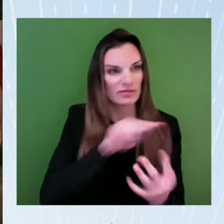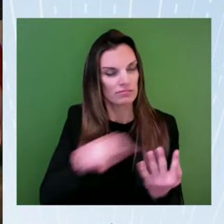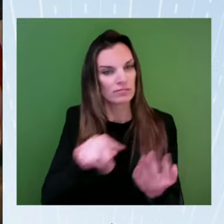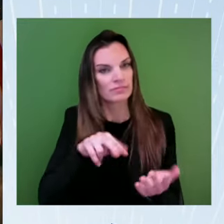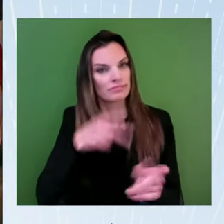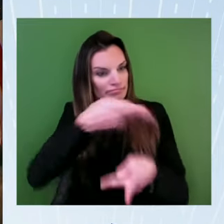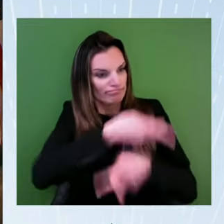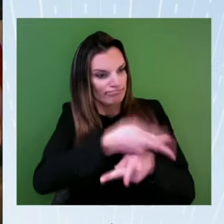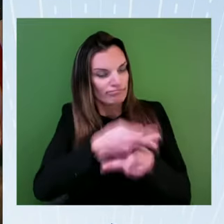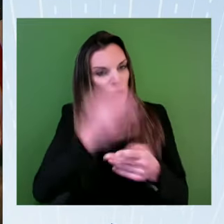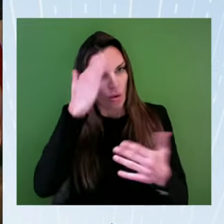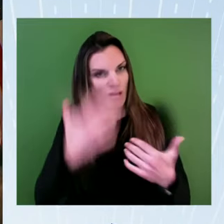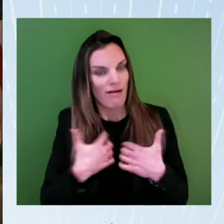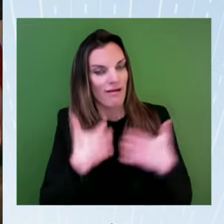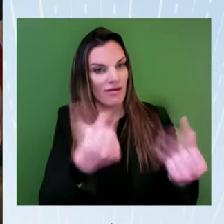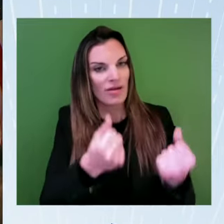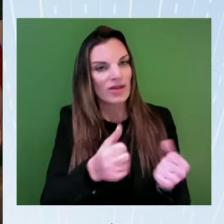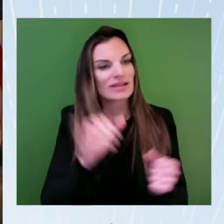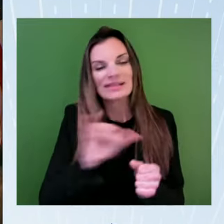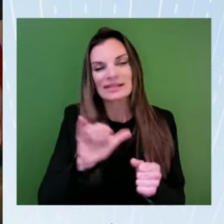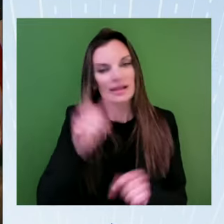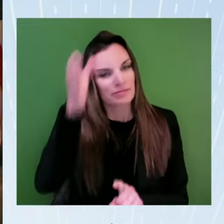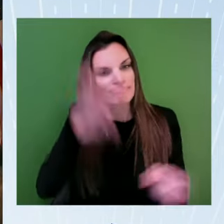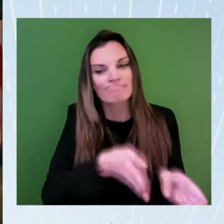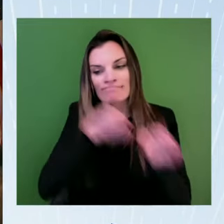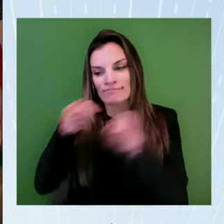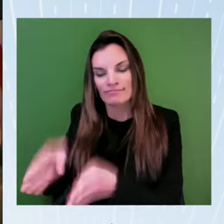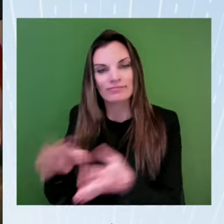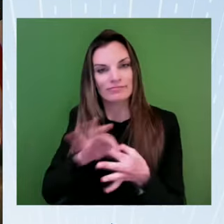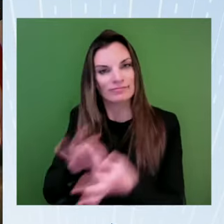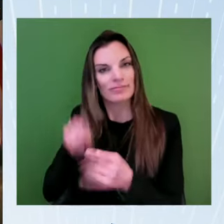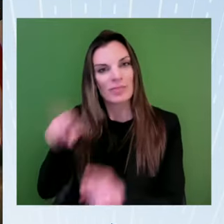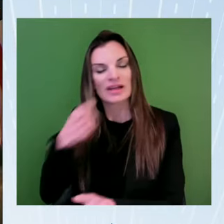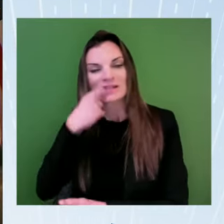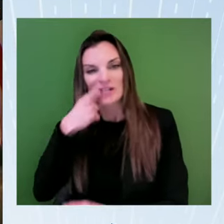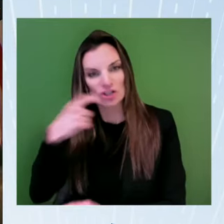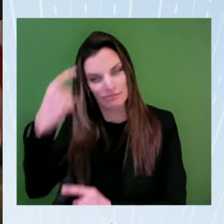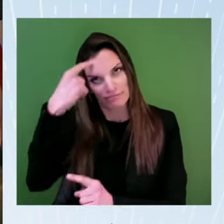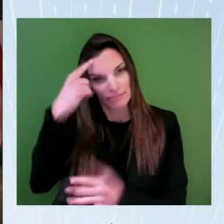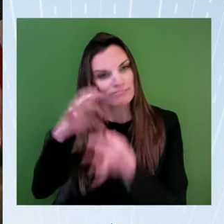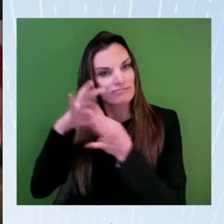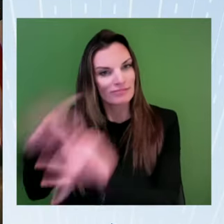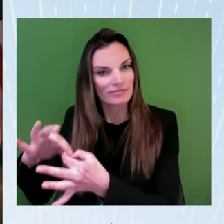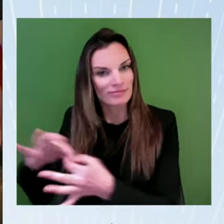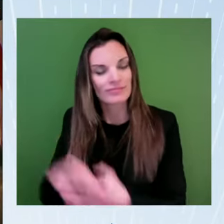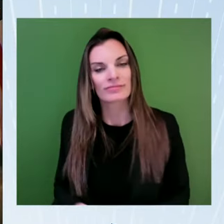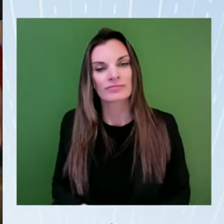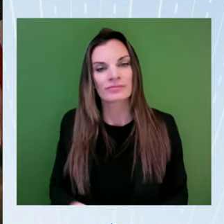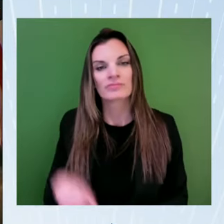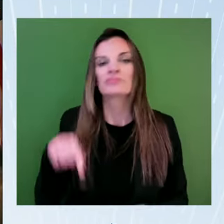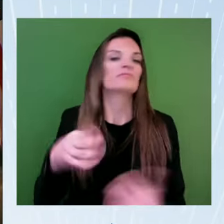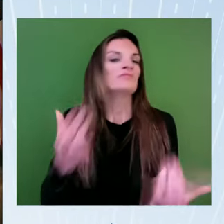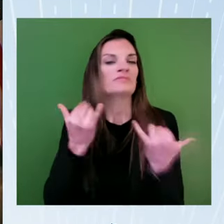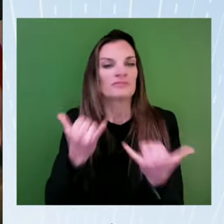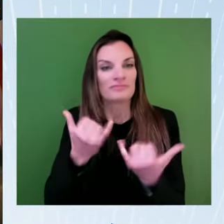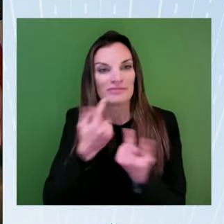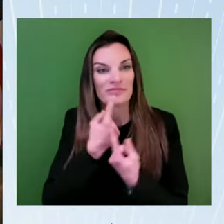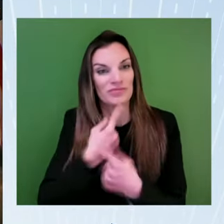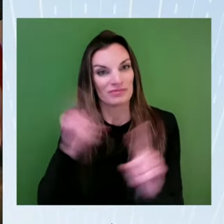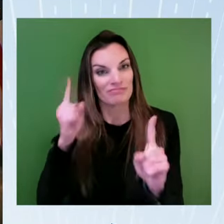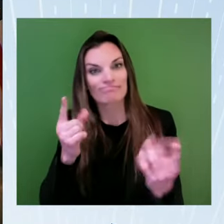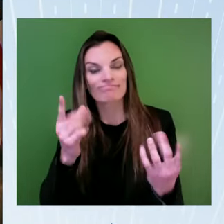tell you, the nature of this is a huge game changer. It's a perfect example that what we can achieve when